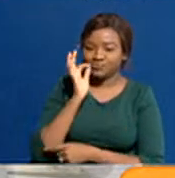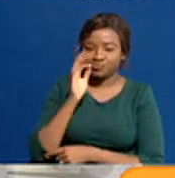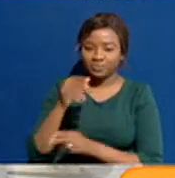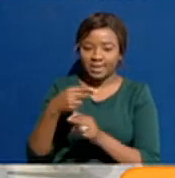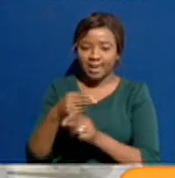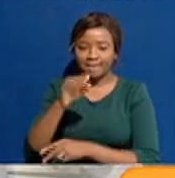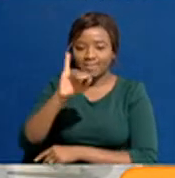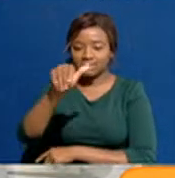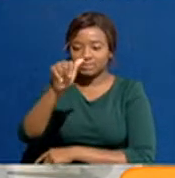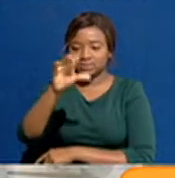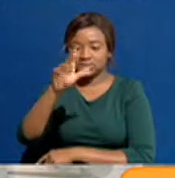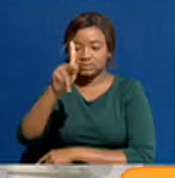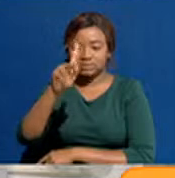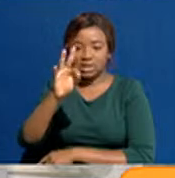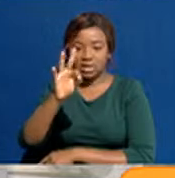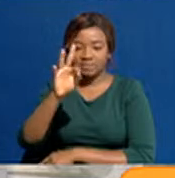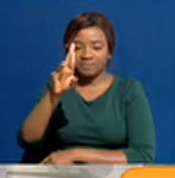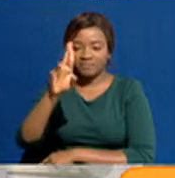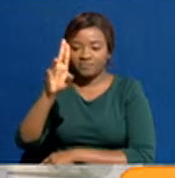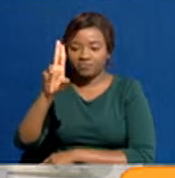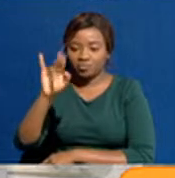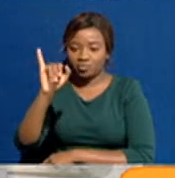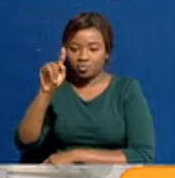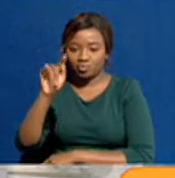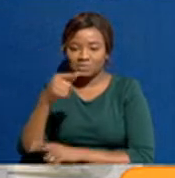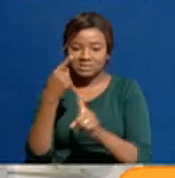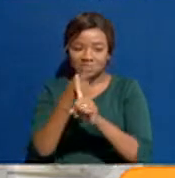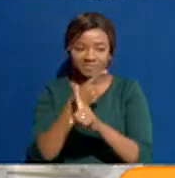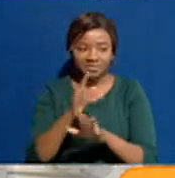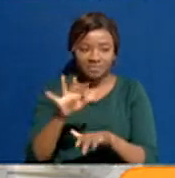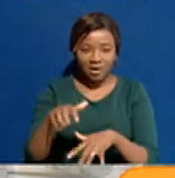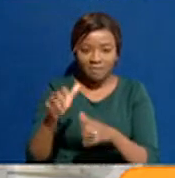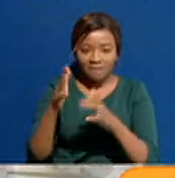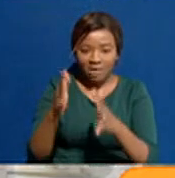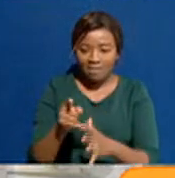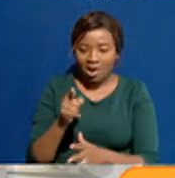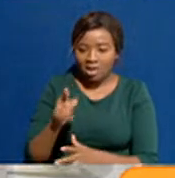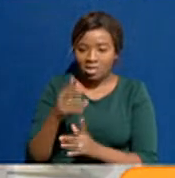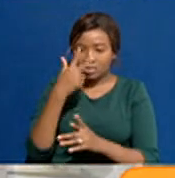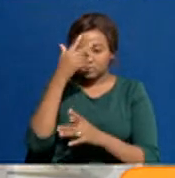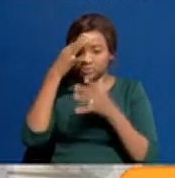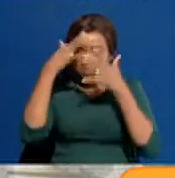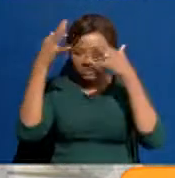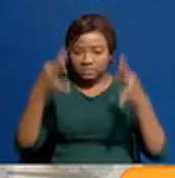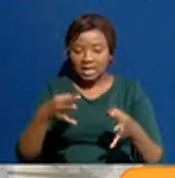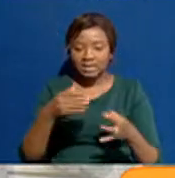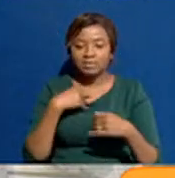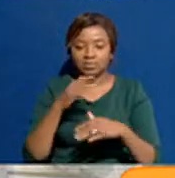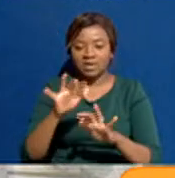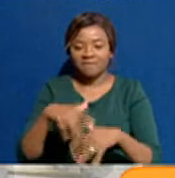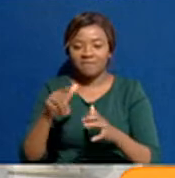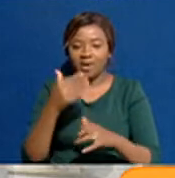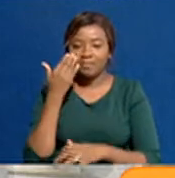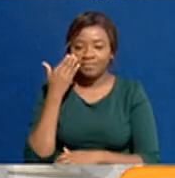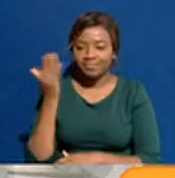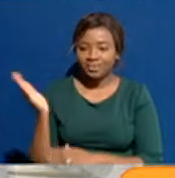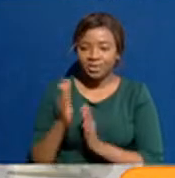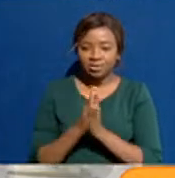comeback in Busia County, where several farmers have commercialized it. Very own Denis Otieno tells us more on this